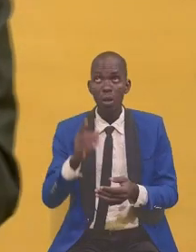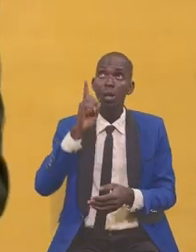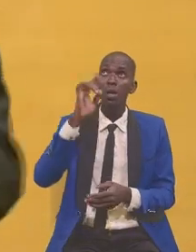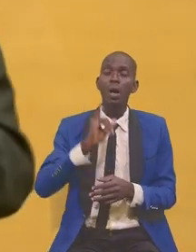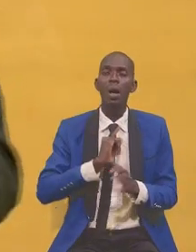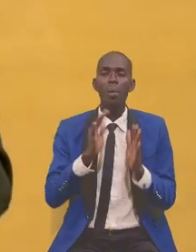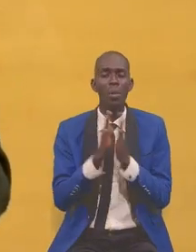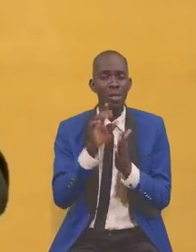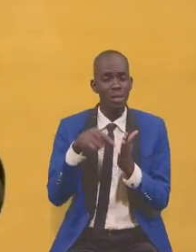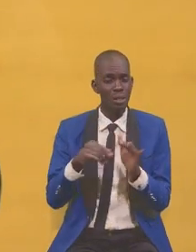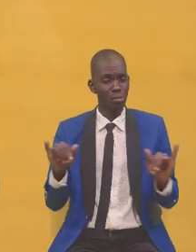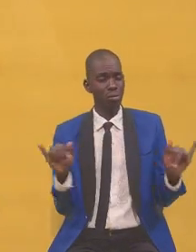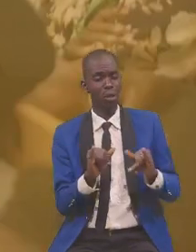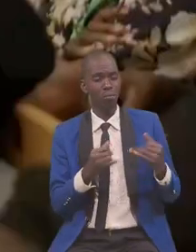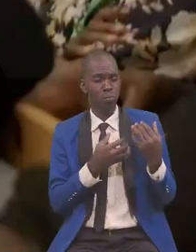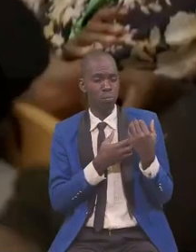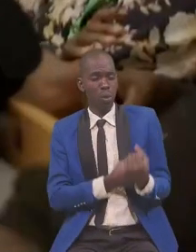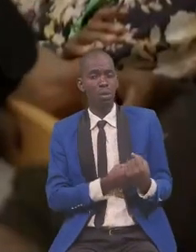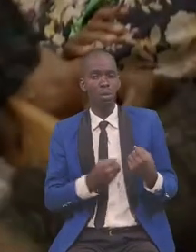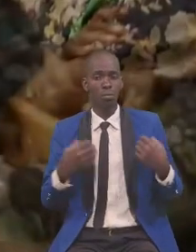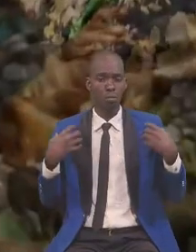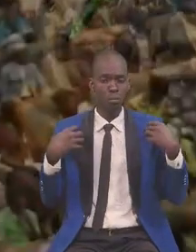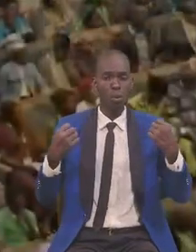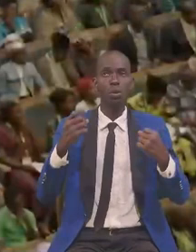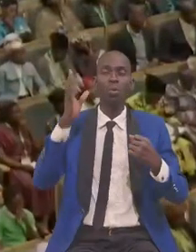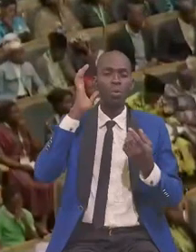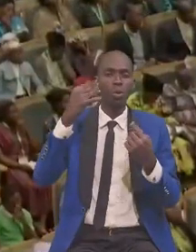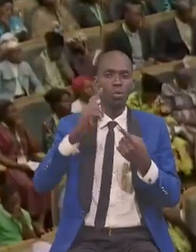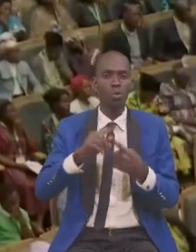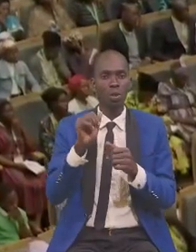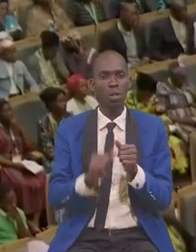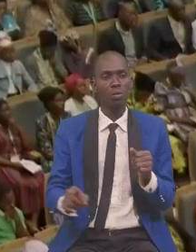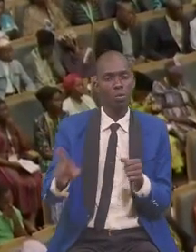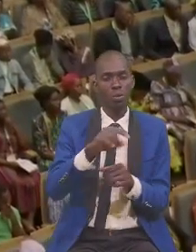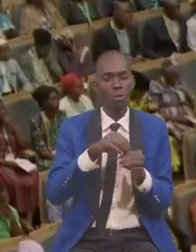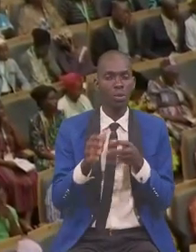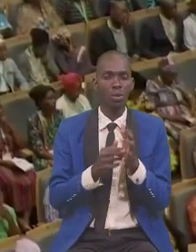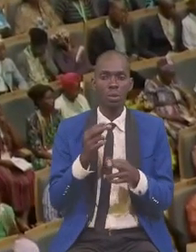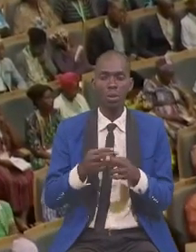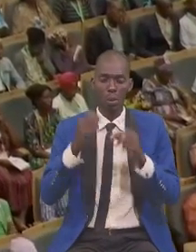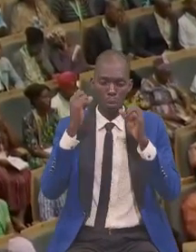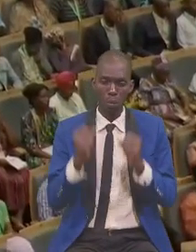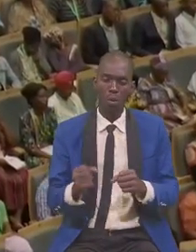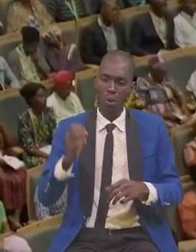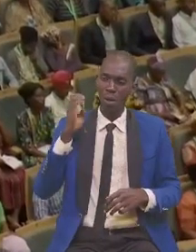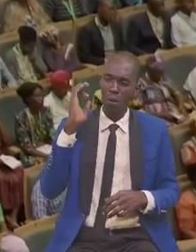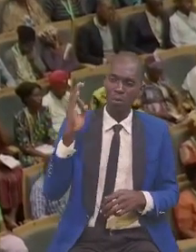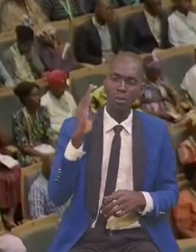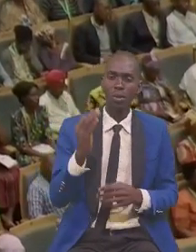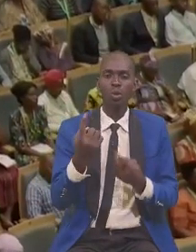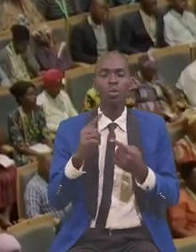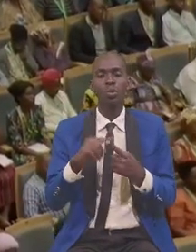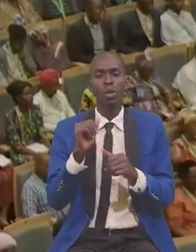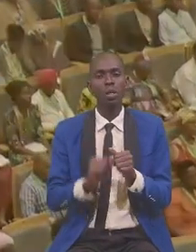of courage will come to everyone here. Power. Power evangelism coming to anyone,